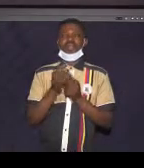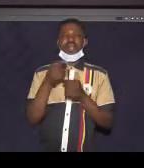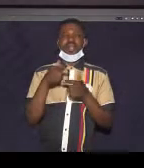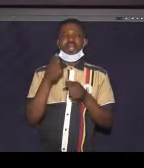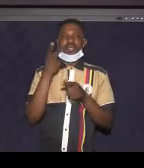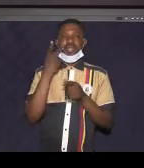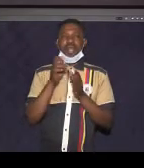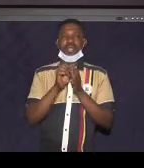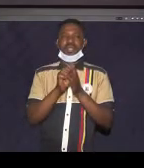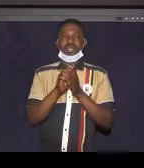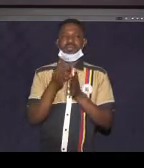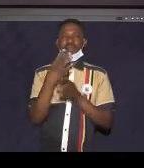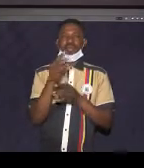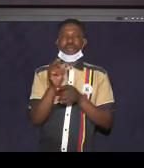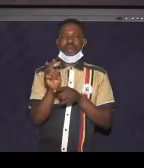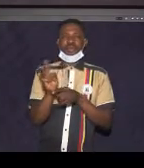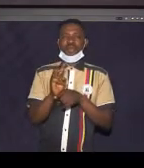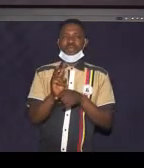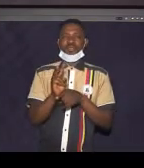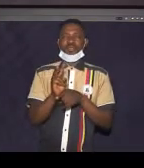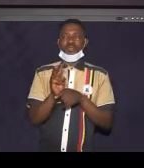Let's look at examples of verbs.